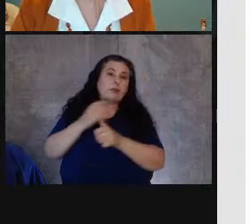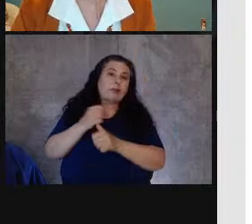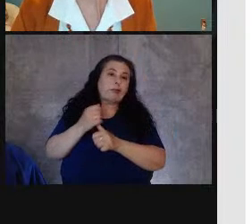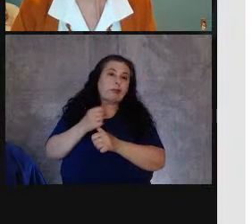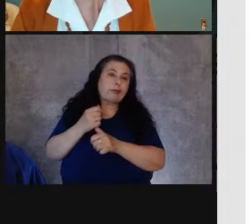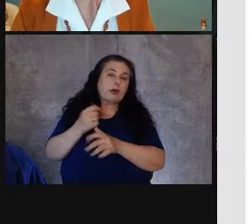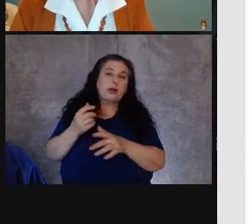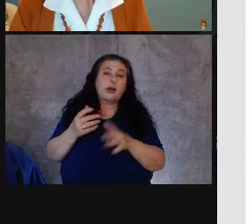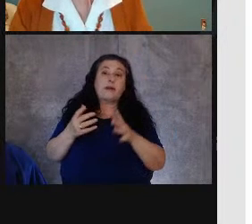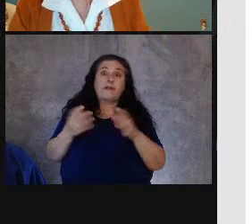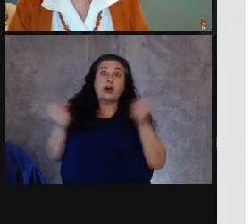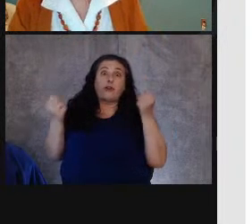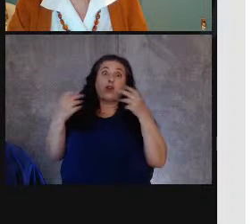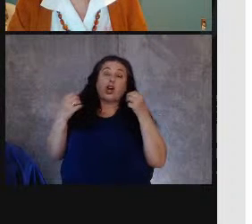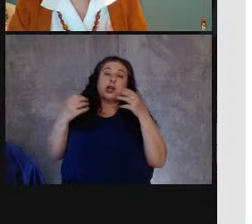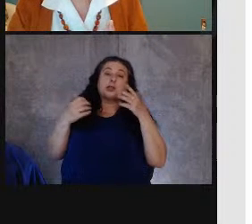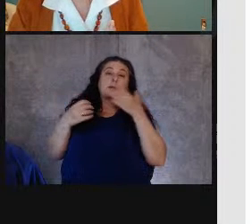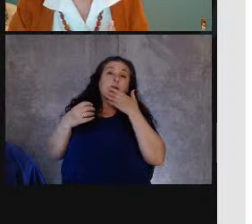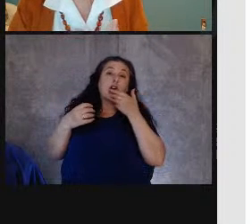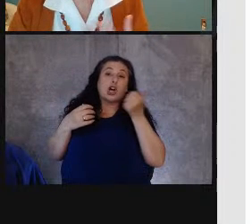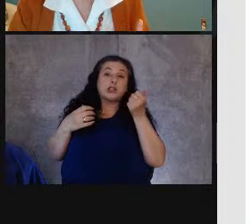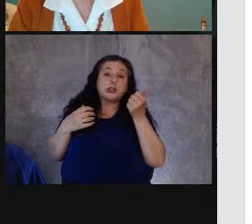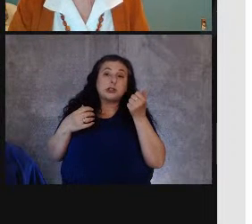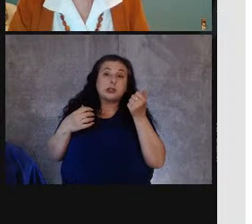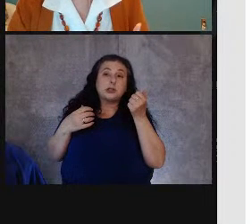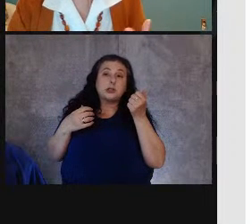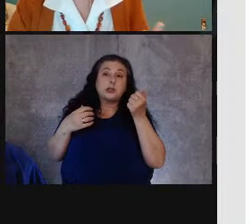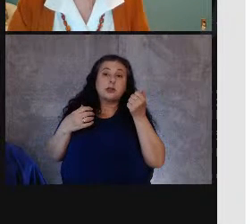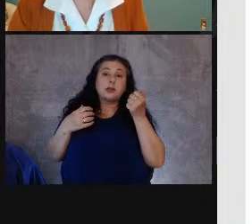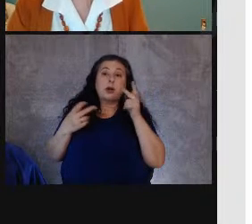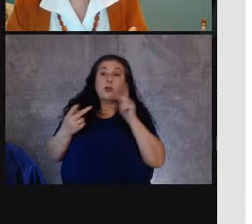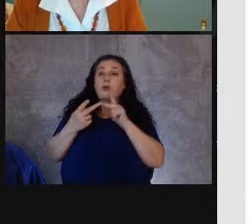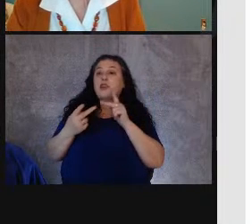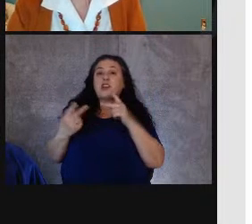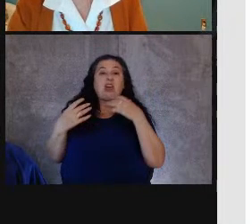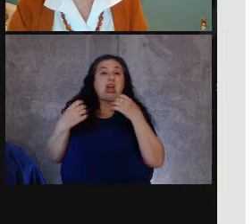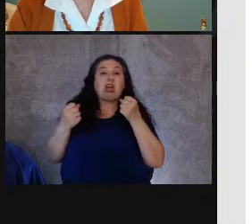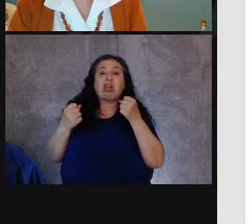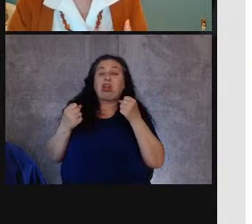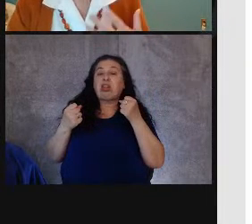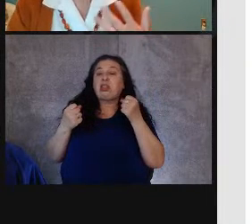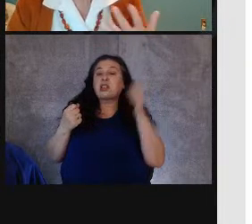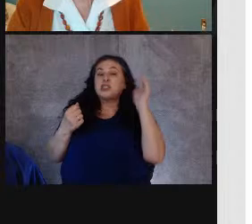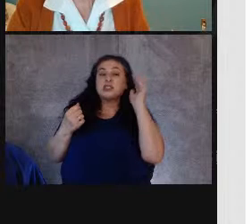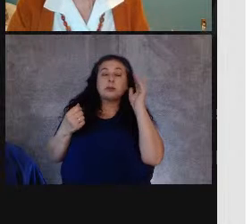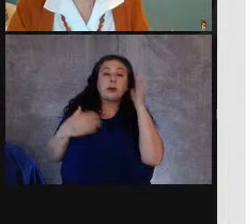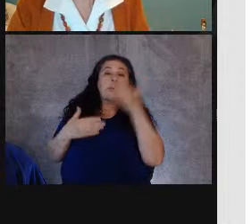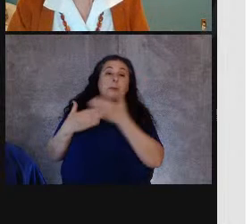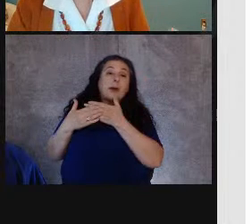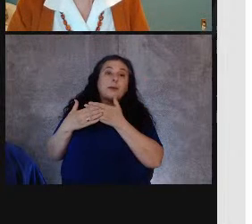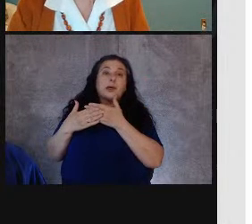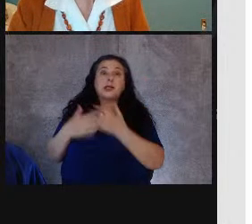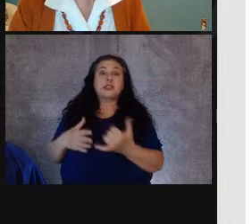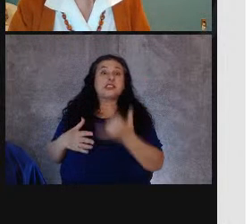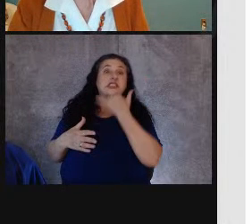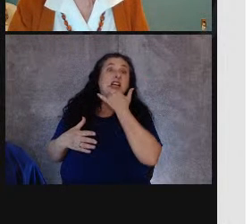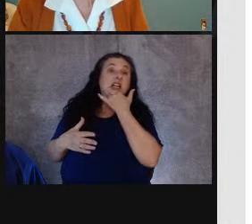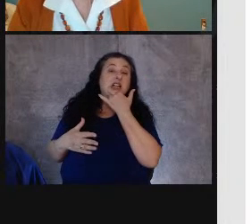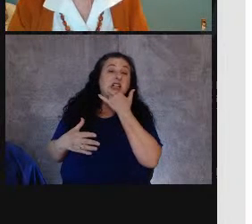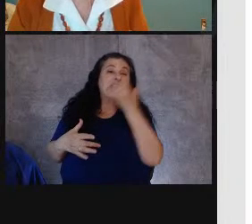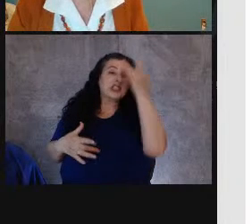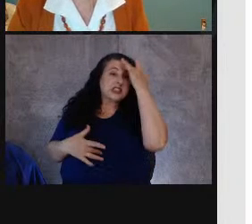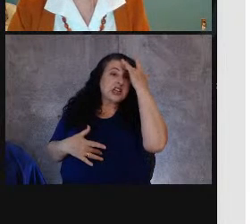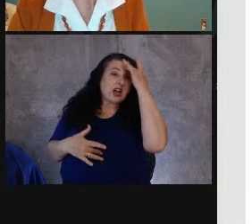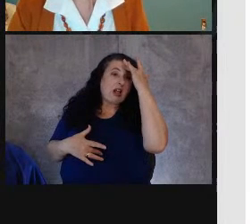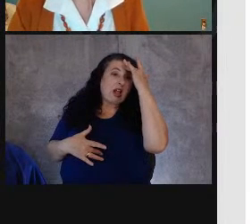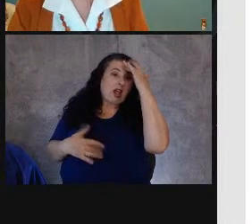be extremely frightening, because a perfectly healthy seeming baby could suddenly sicken and